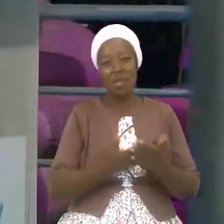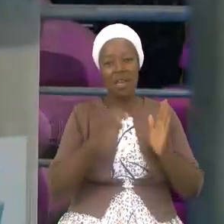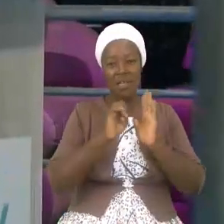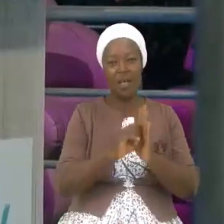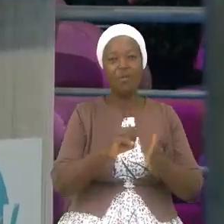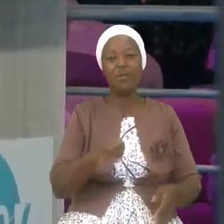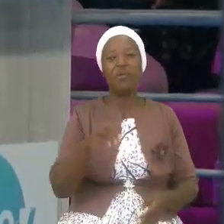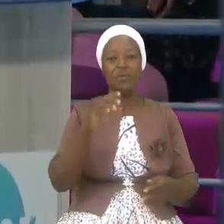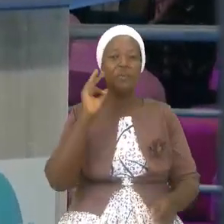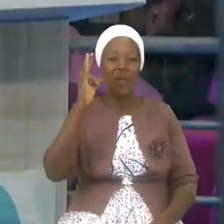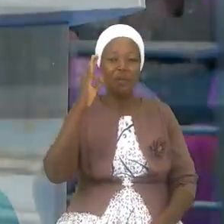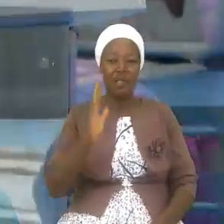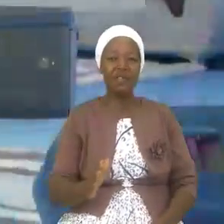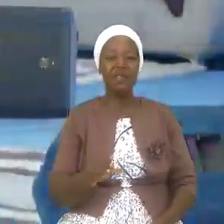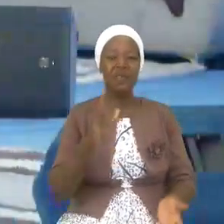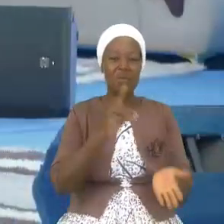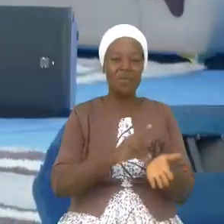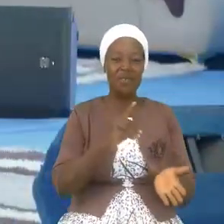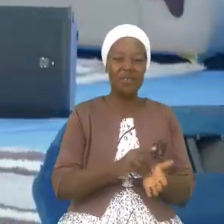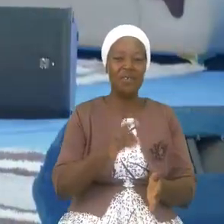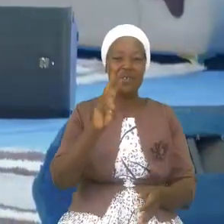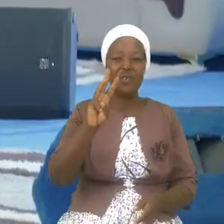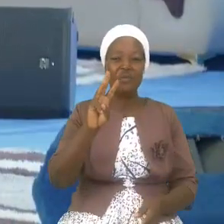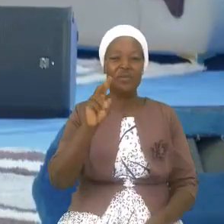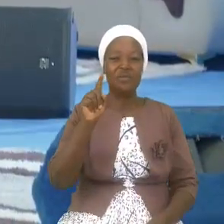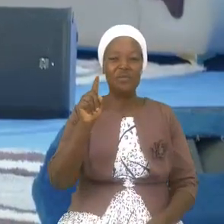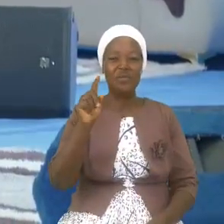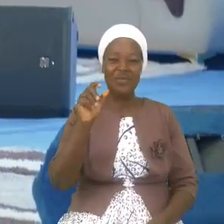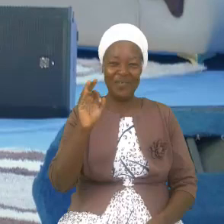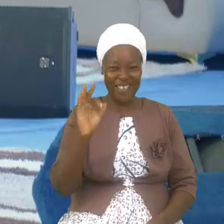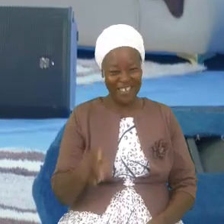sir. Thank you, Pastor. Praise the Lord.